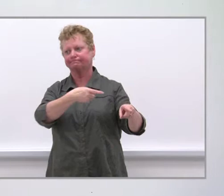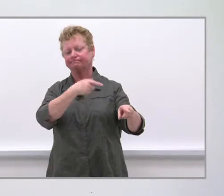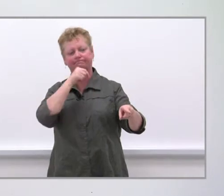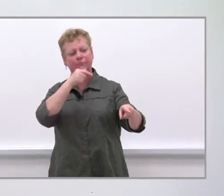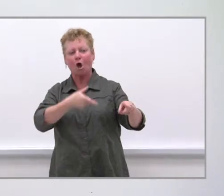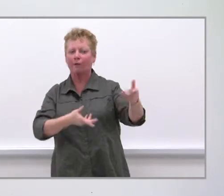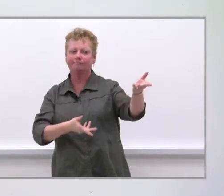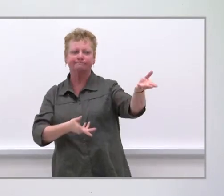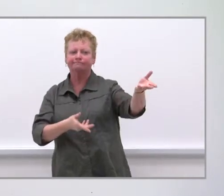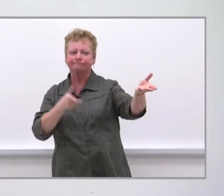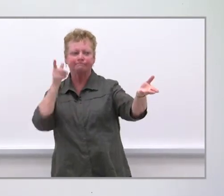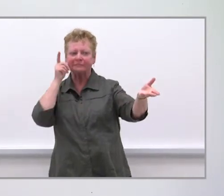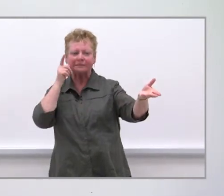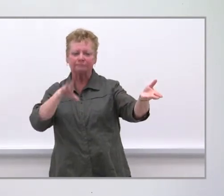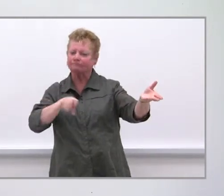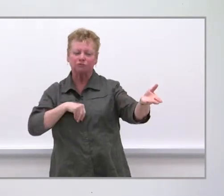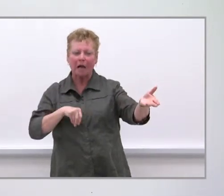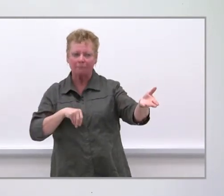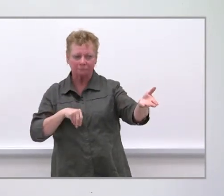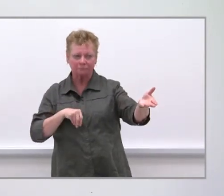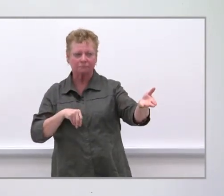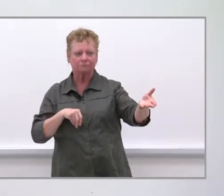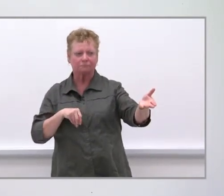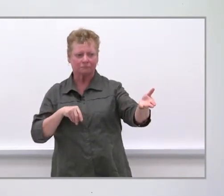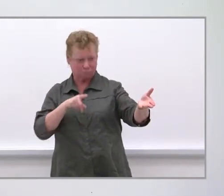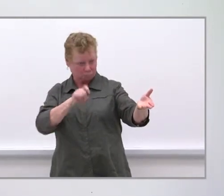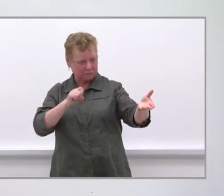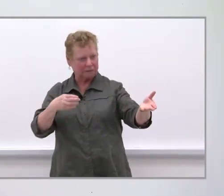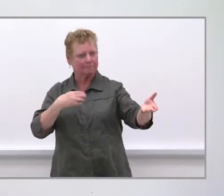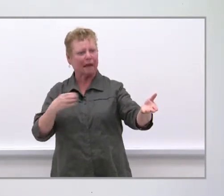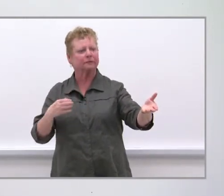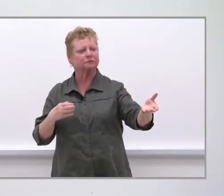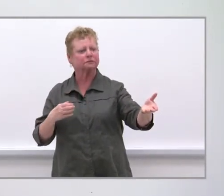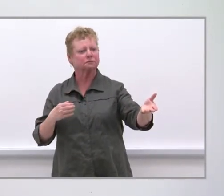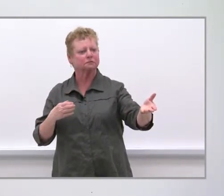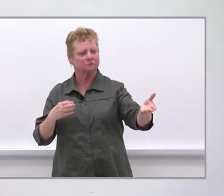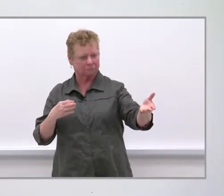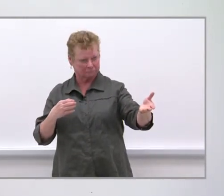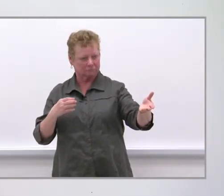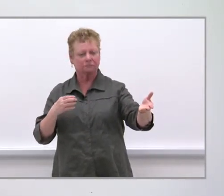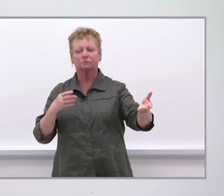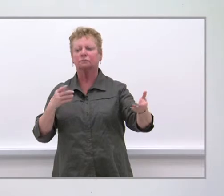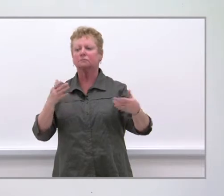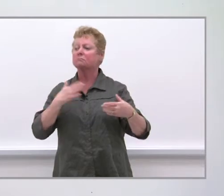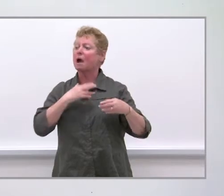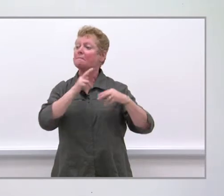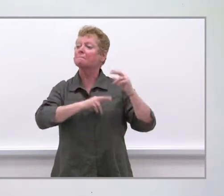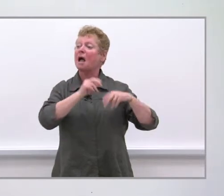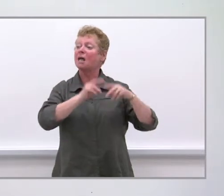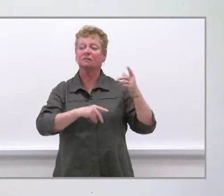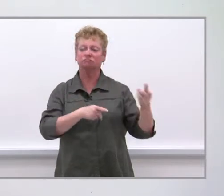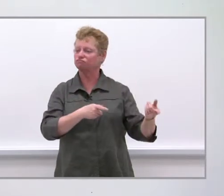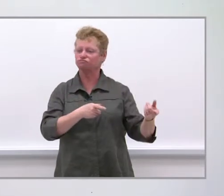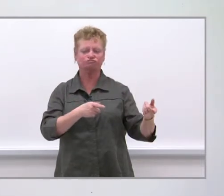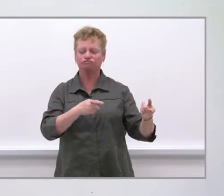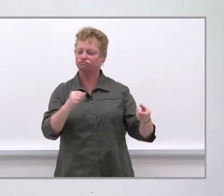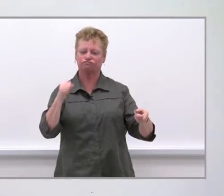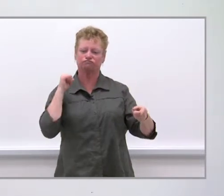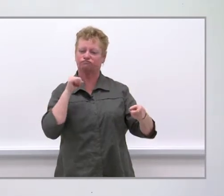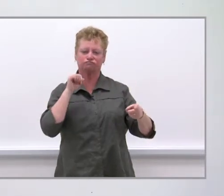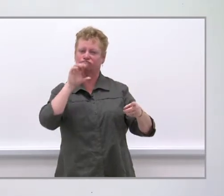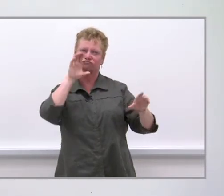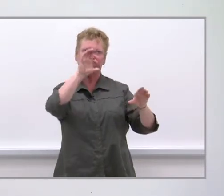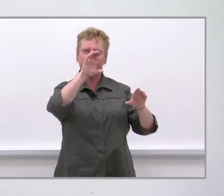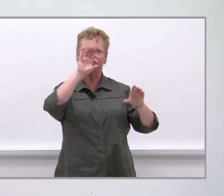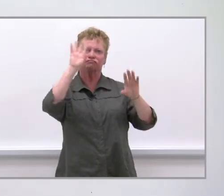somebody who's ever in charge of this. You can go and complain and say, hey, my building is not meeting the law.